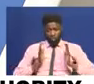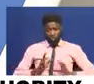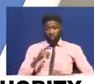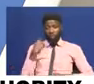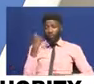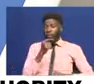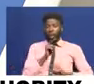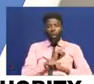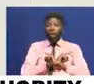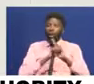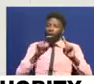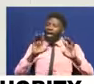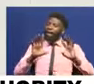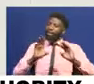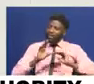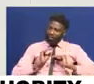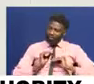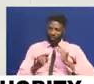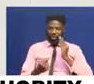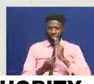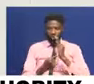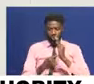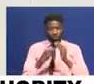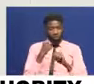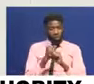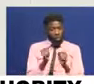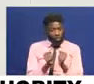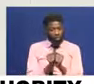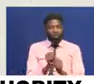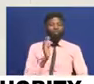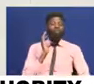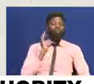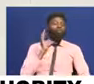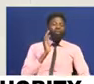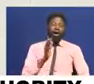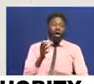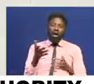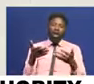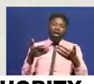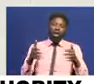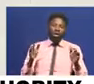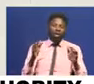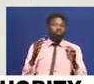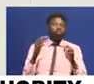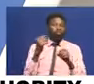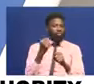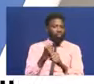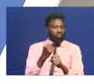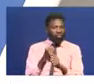Human beings who fail to embrace technology must be. Will be replaced, right?